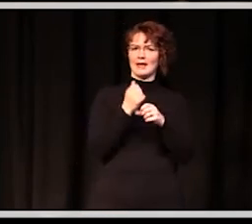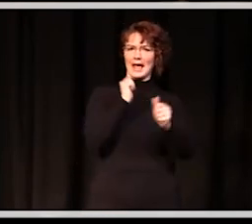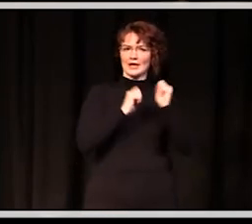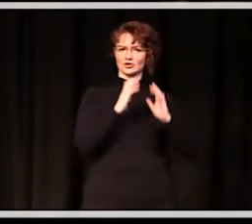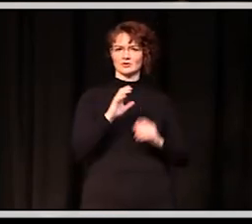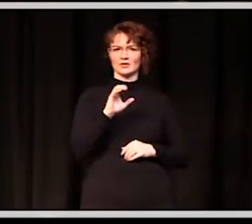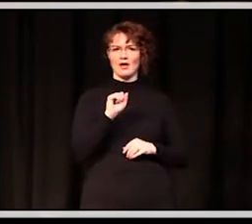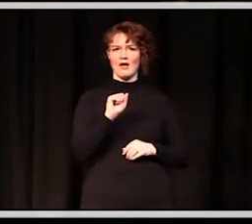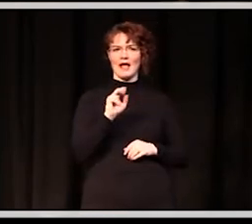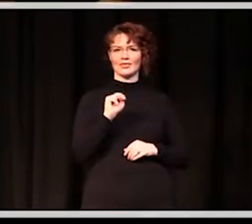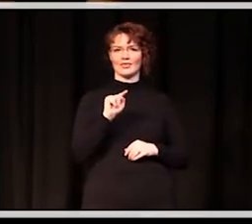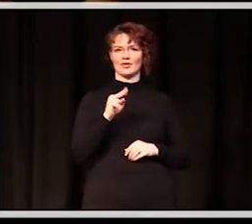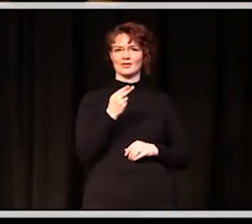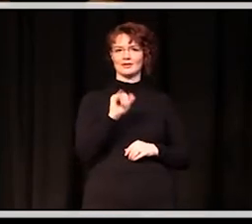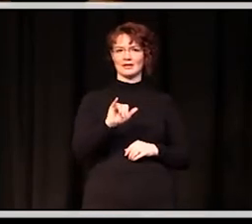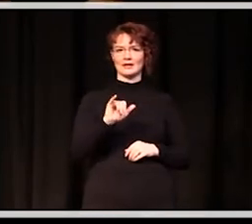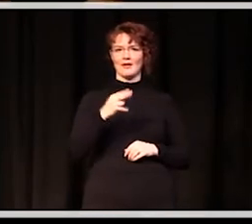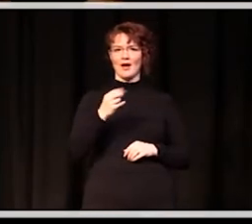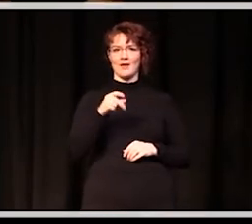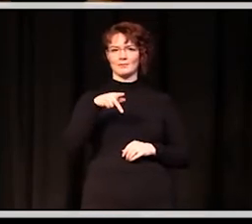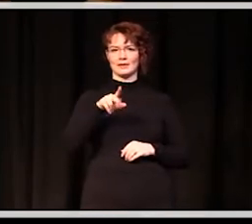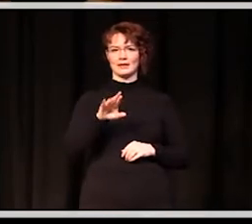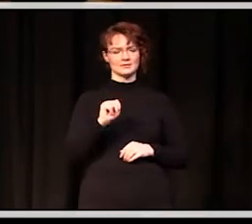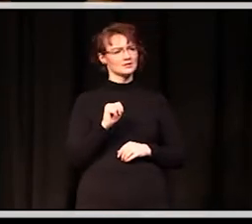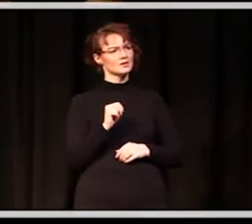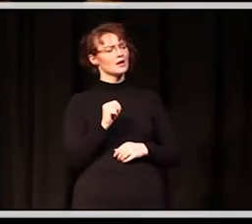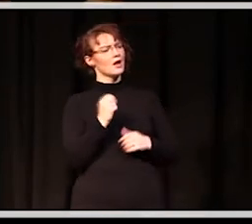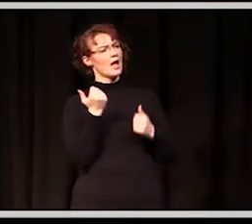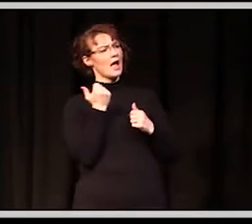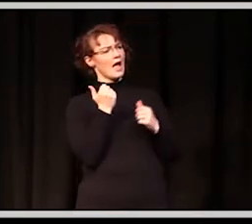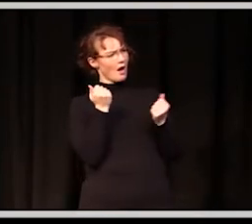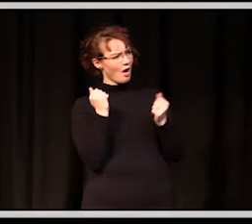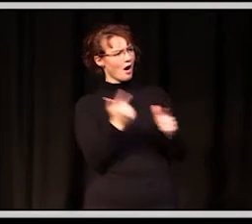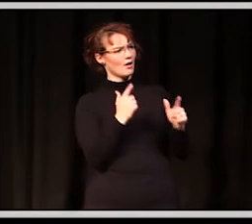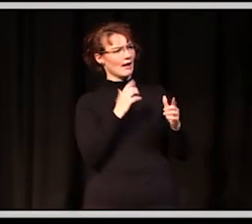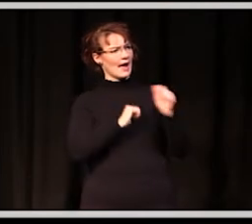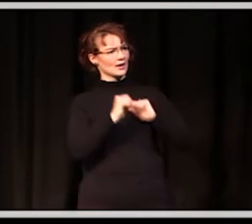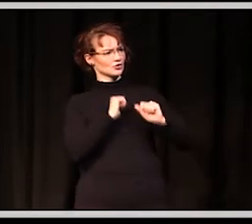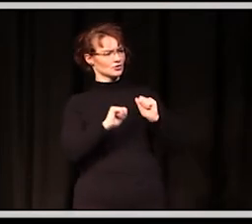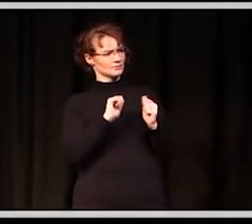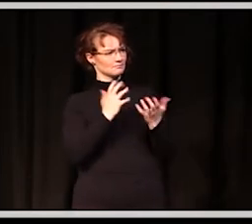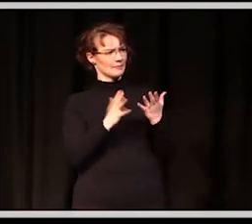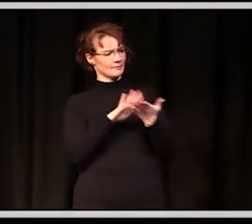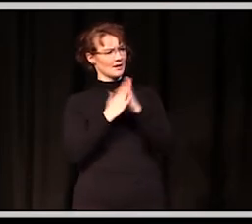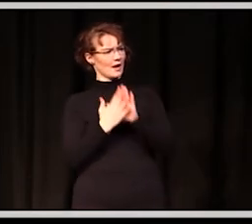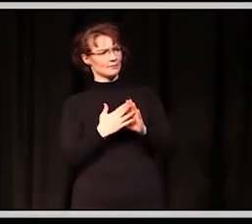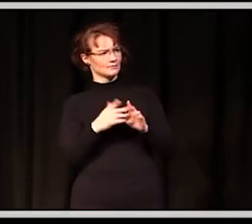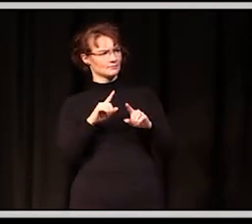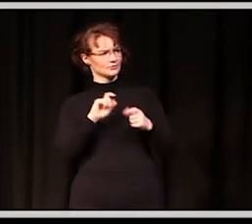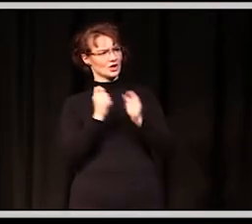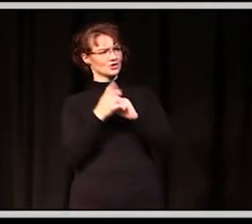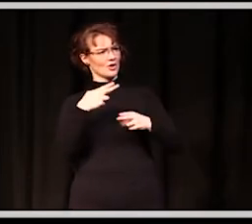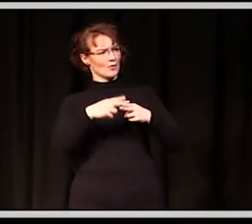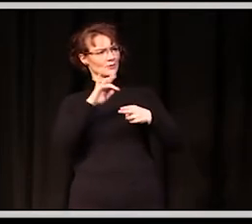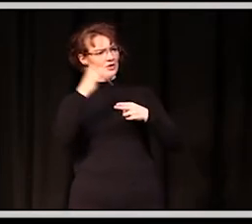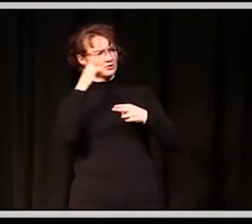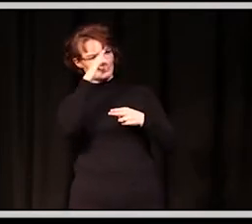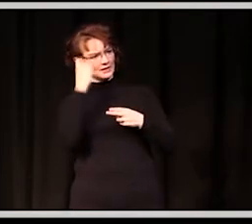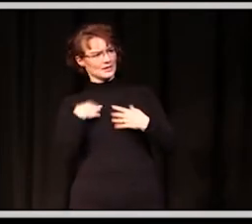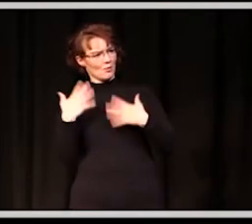Anthony Hopkins. Every actor at some point considers selling out. No, I would never tarnish my name